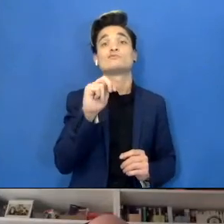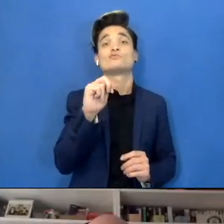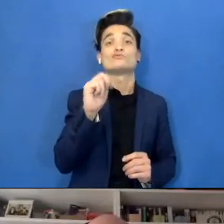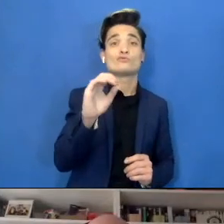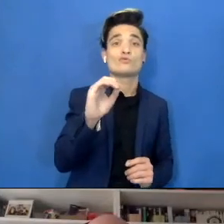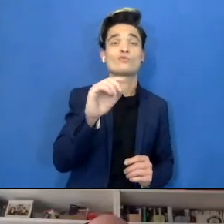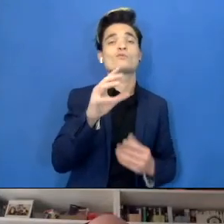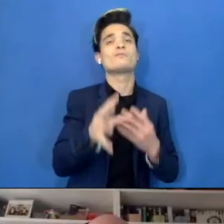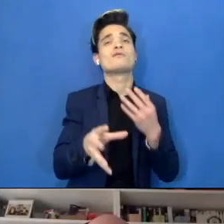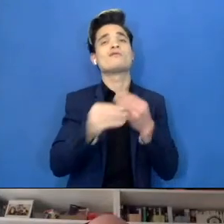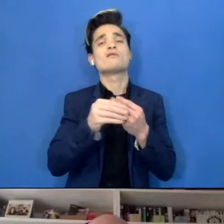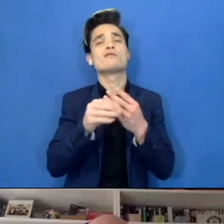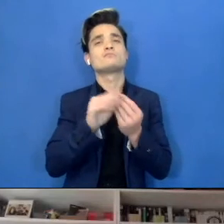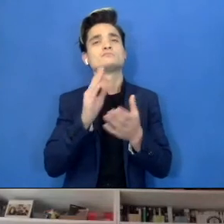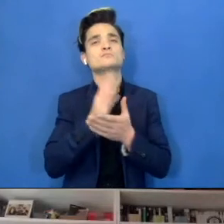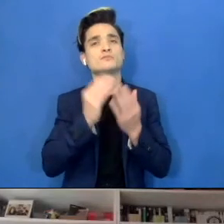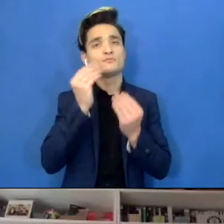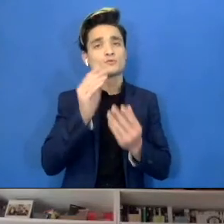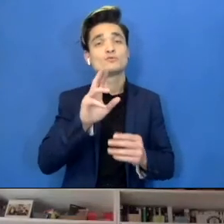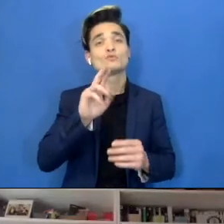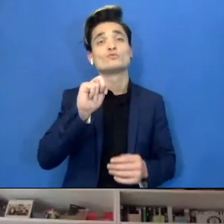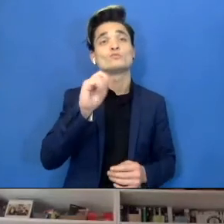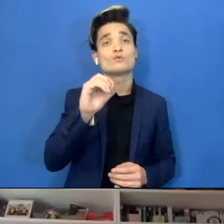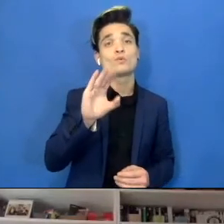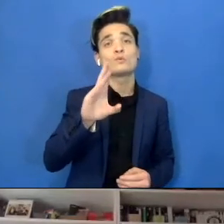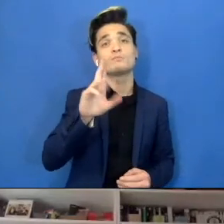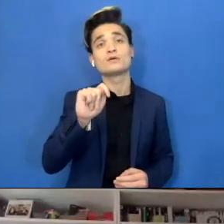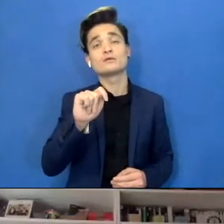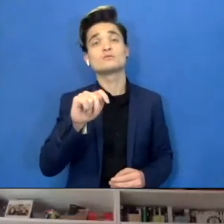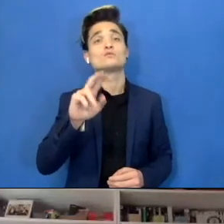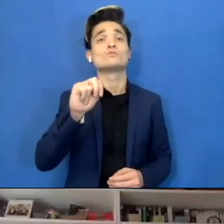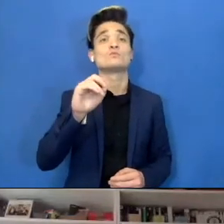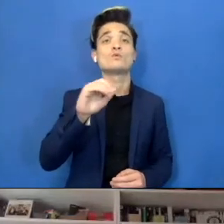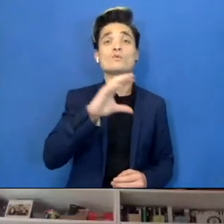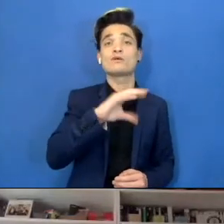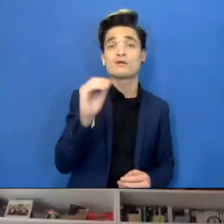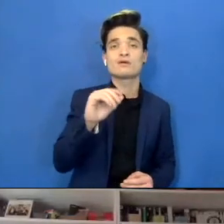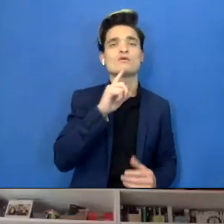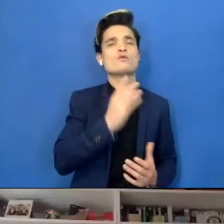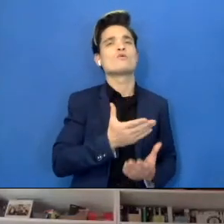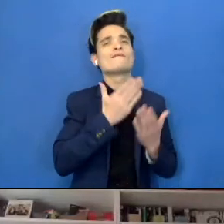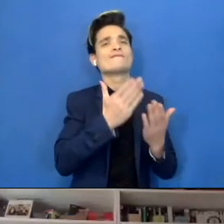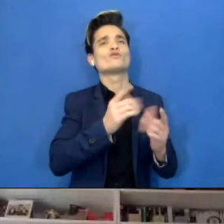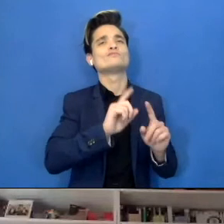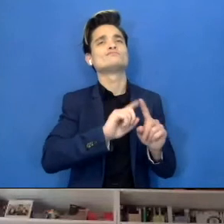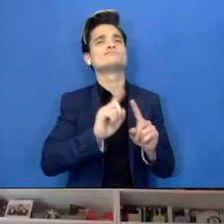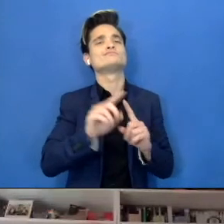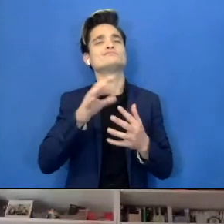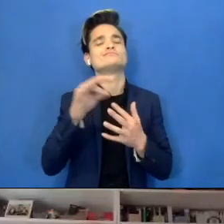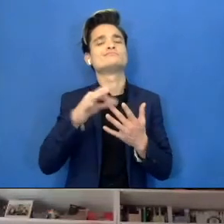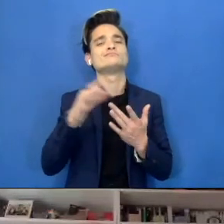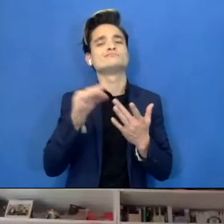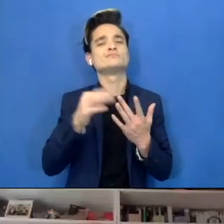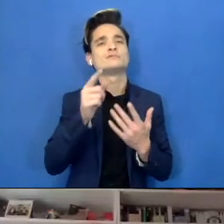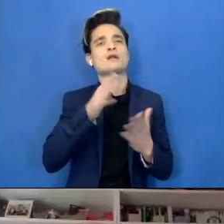no and. No, not that, but this yes. And also